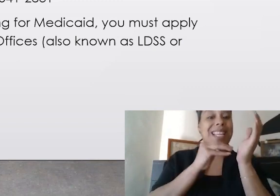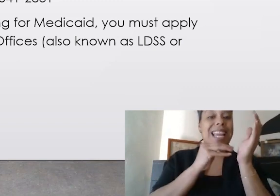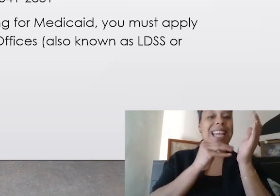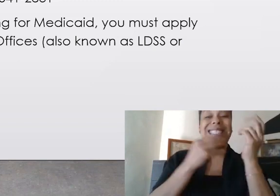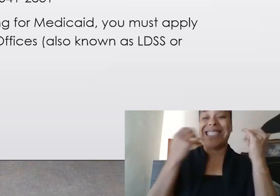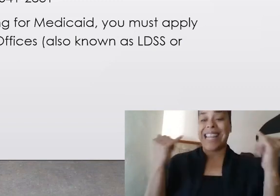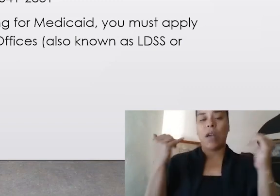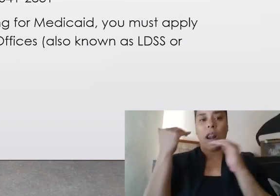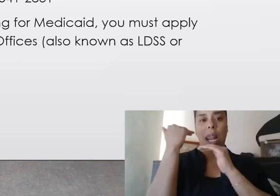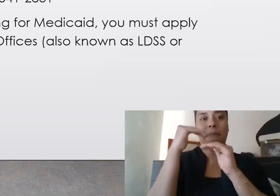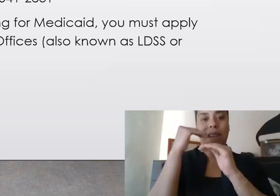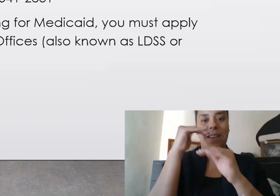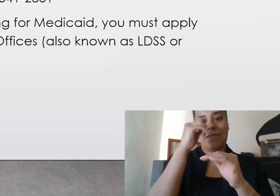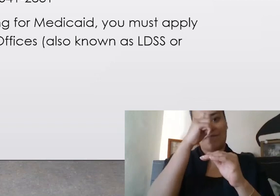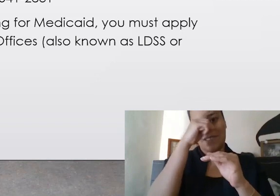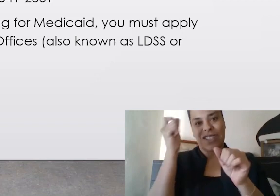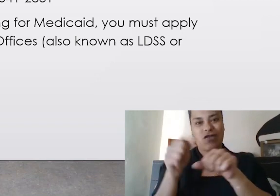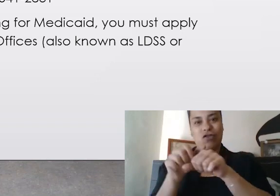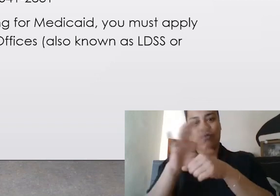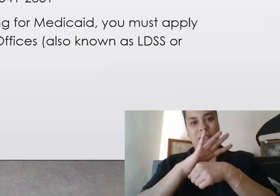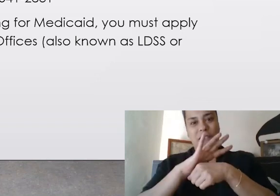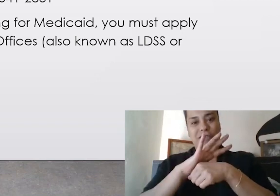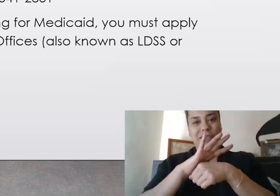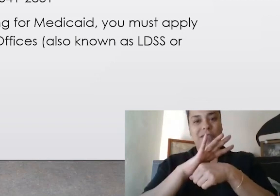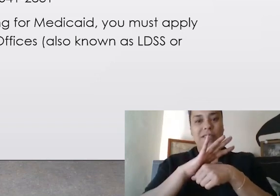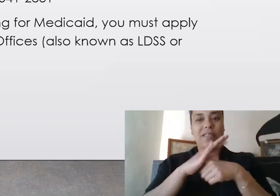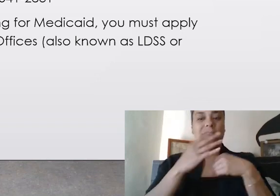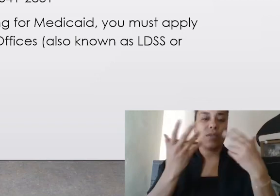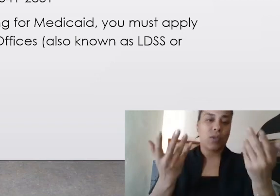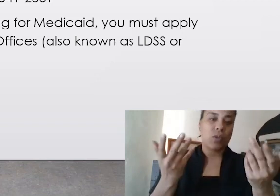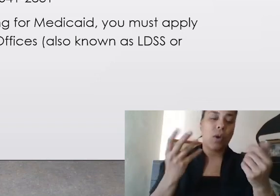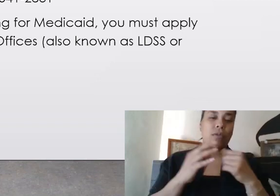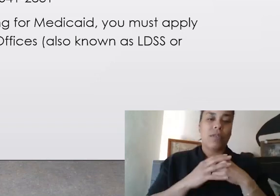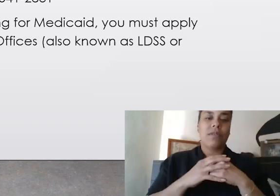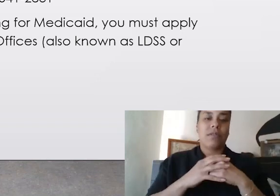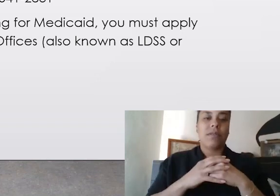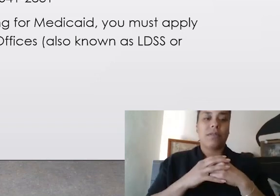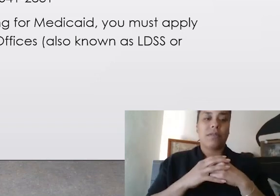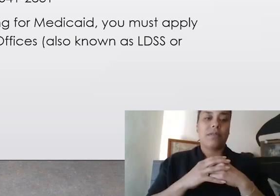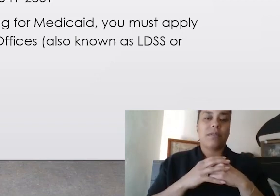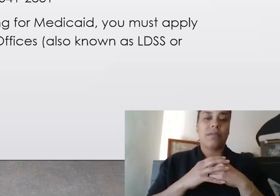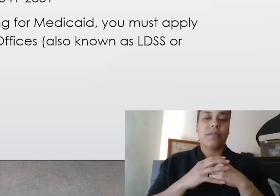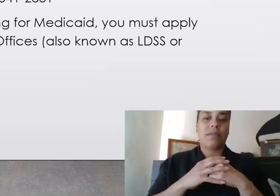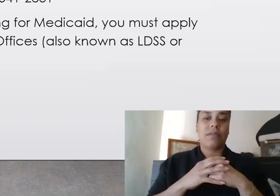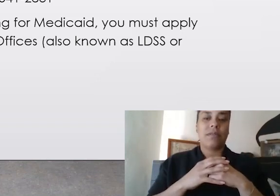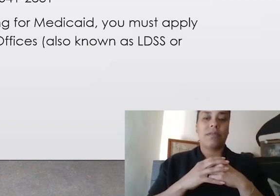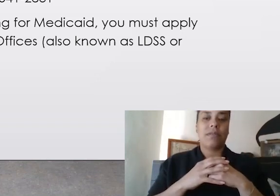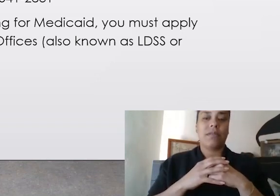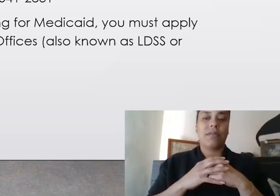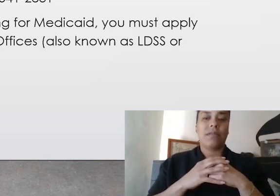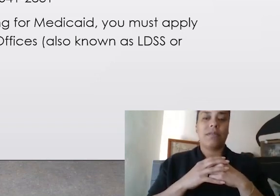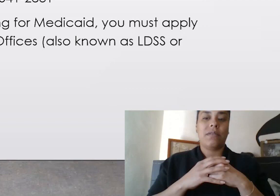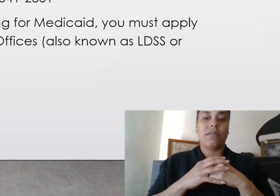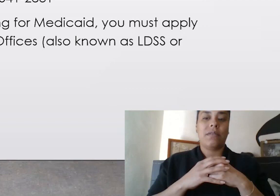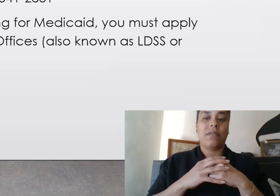public because of coronavirus. So they are going to be